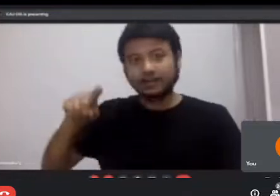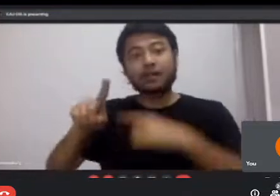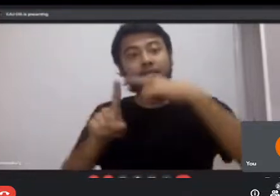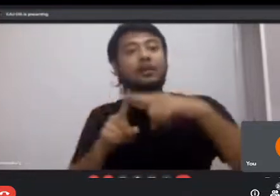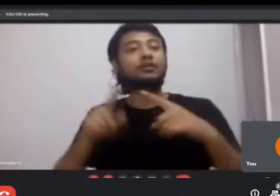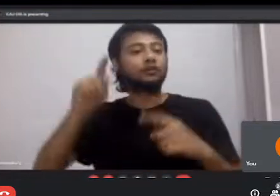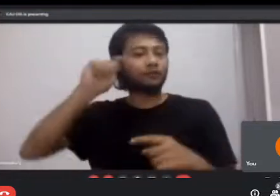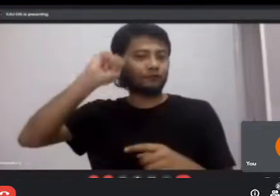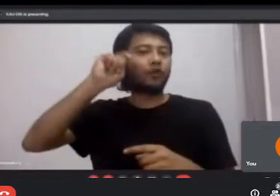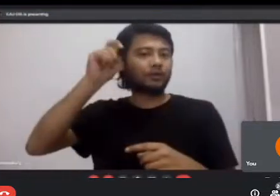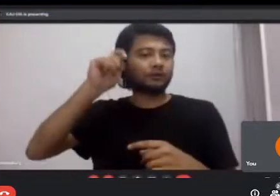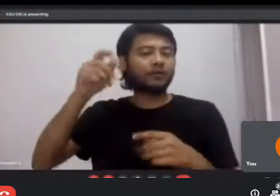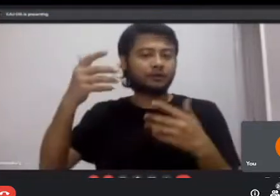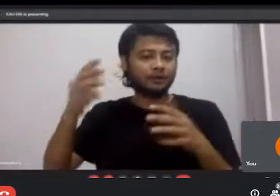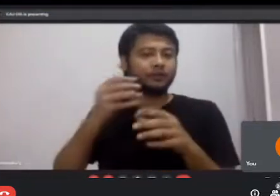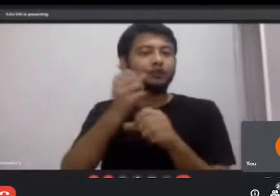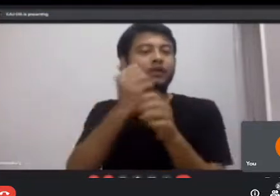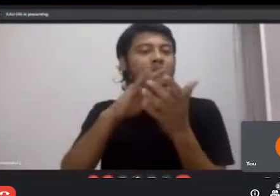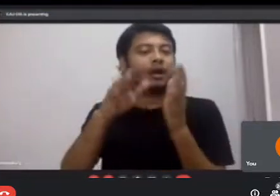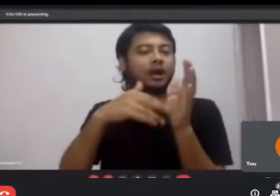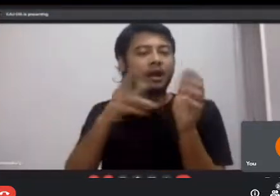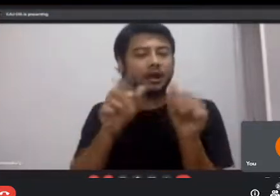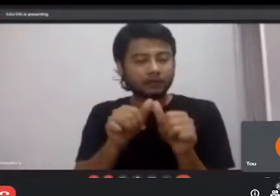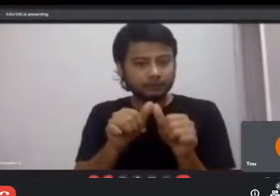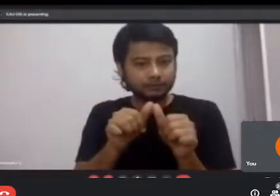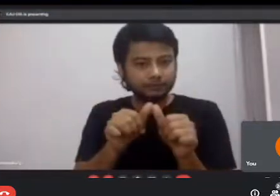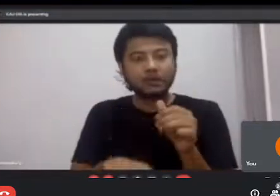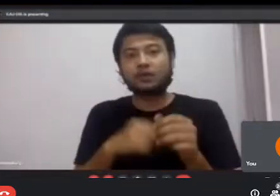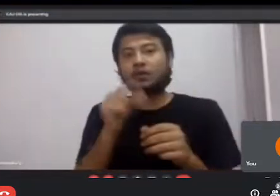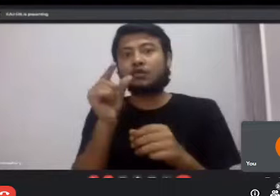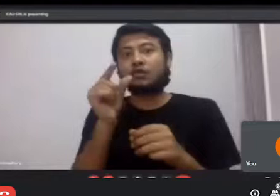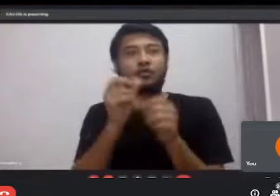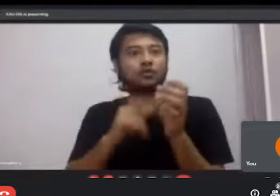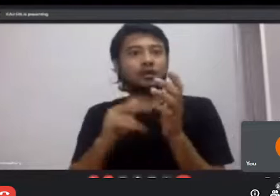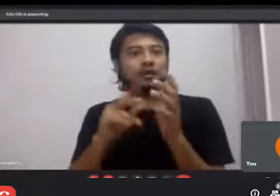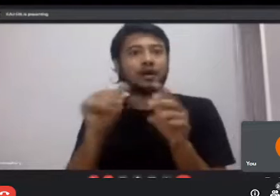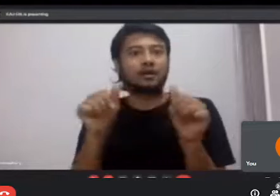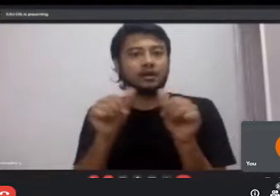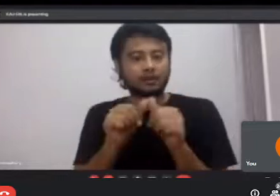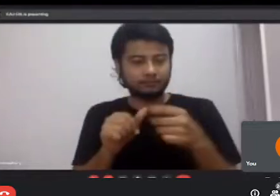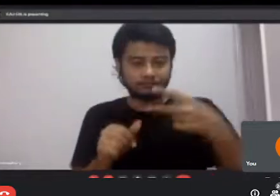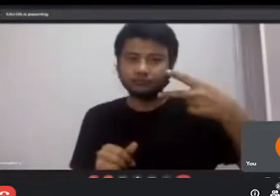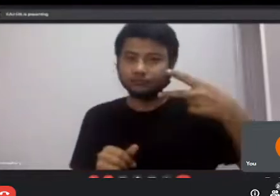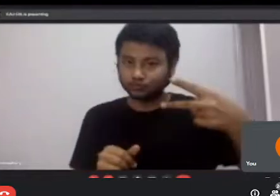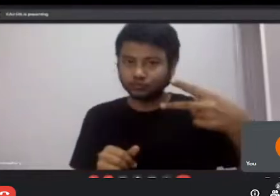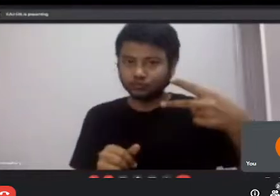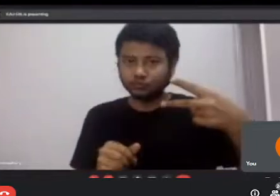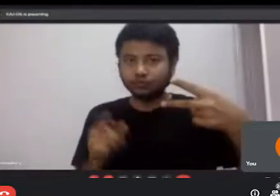in Uganda, but today we focus on our work in India.